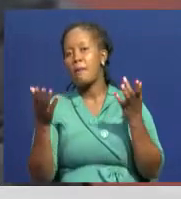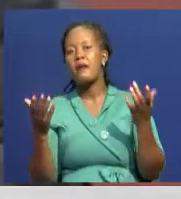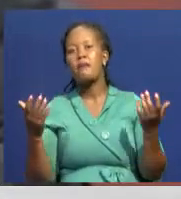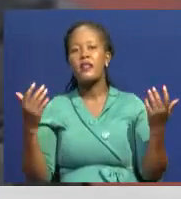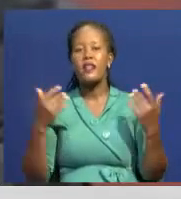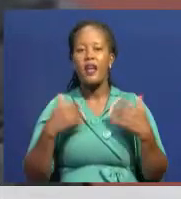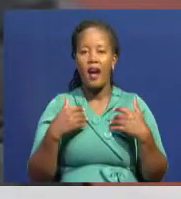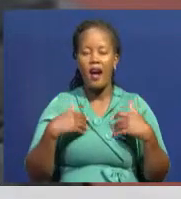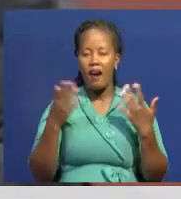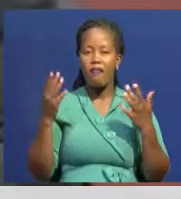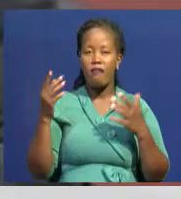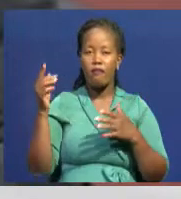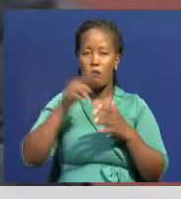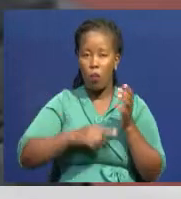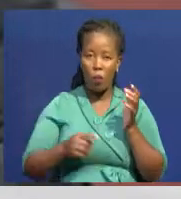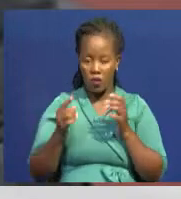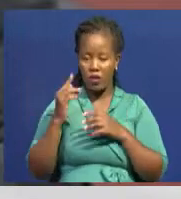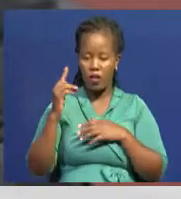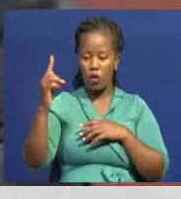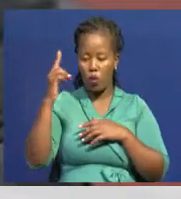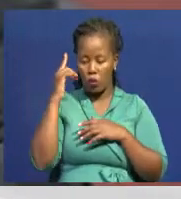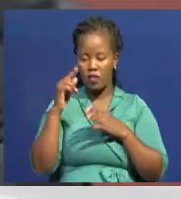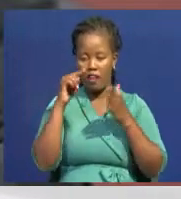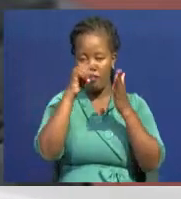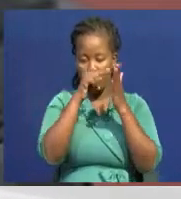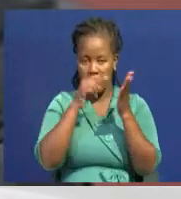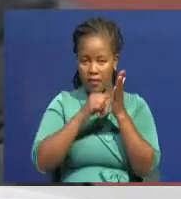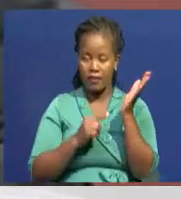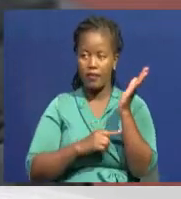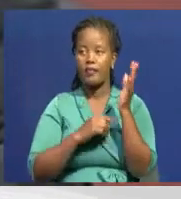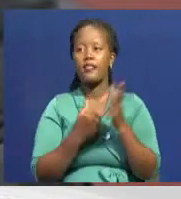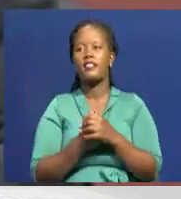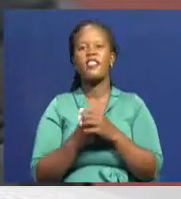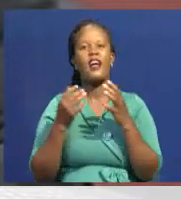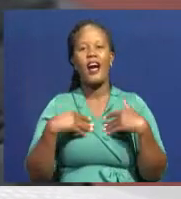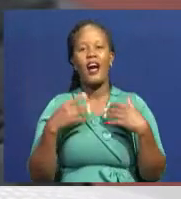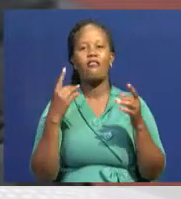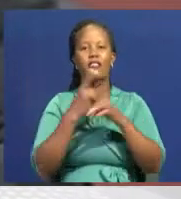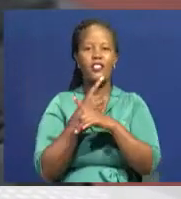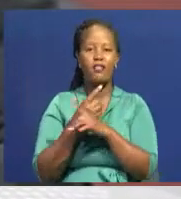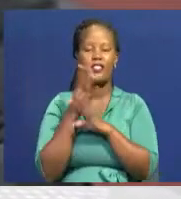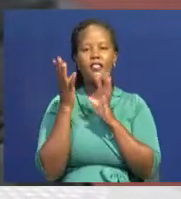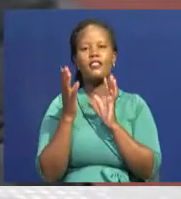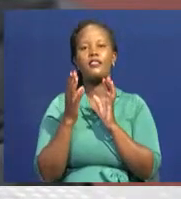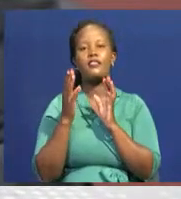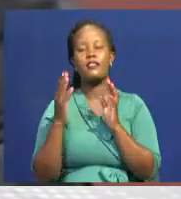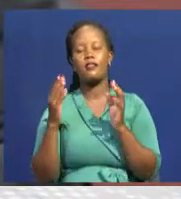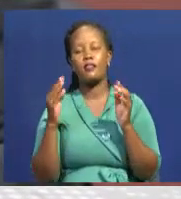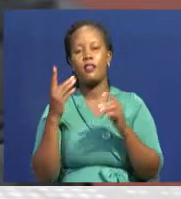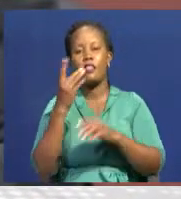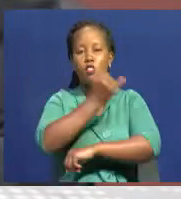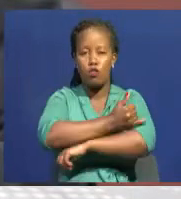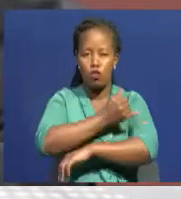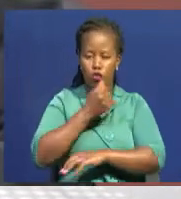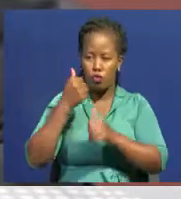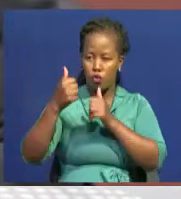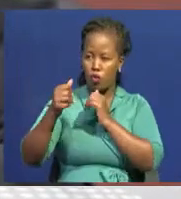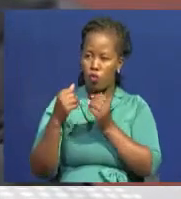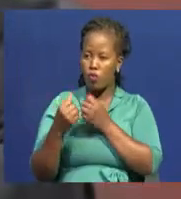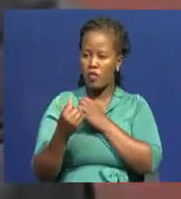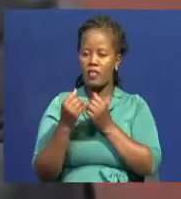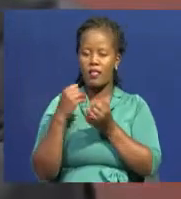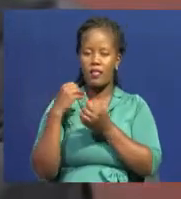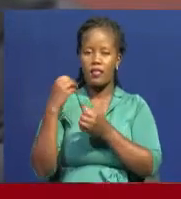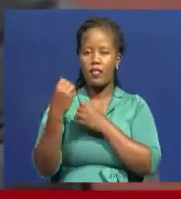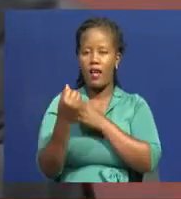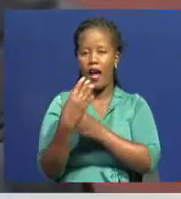what the law says as a sales agent is supposed to do. There are particular regulatory bodies that guide us. So us is